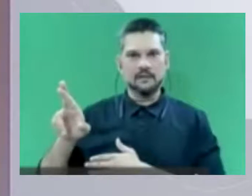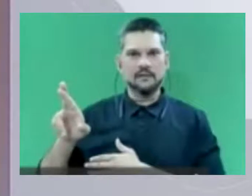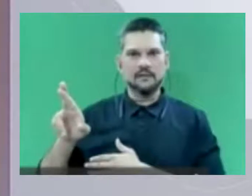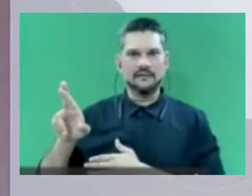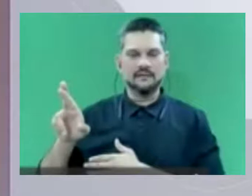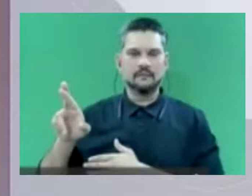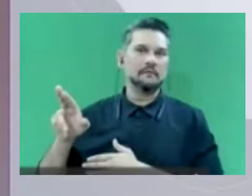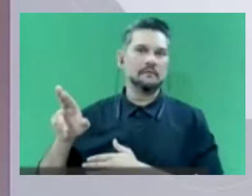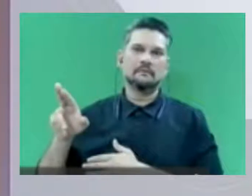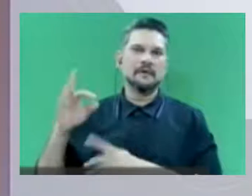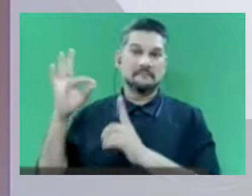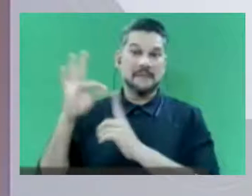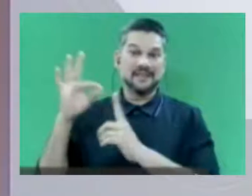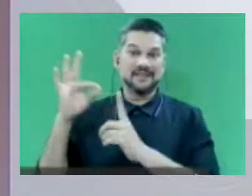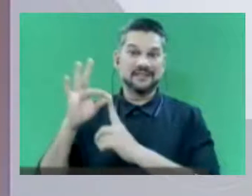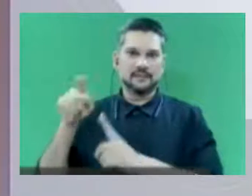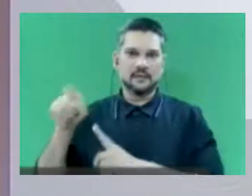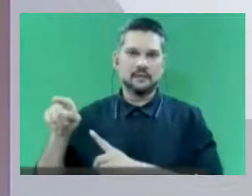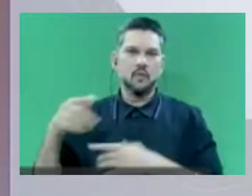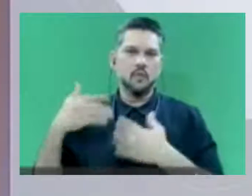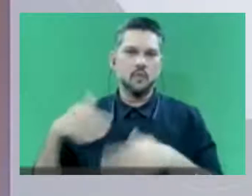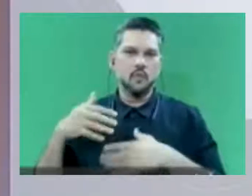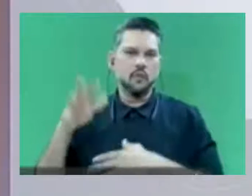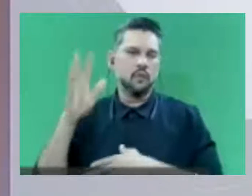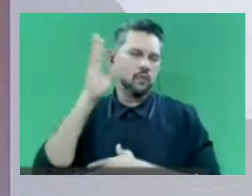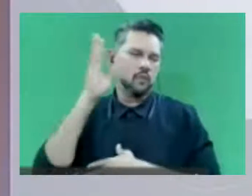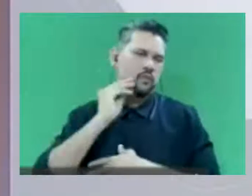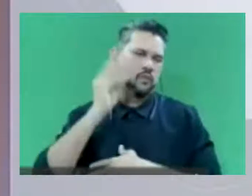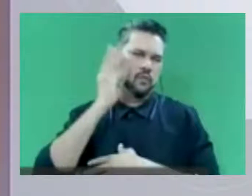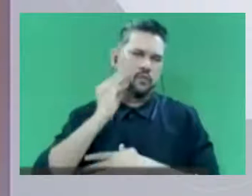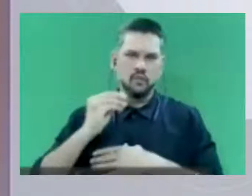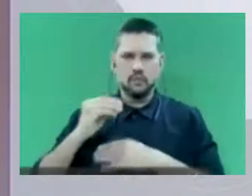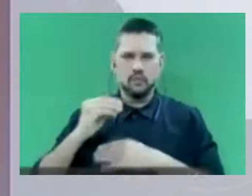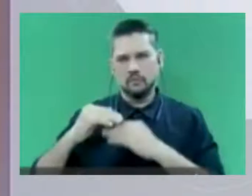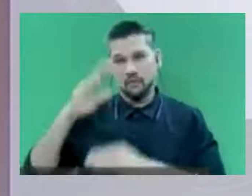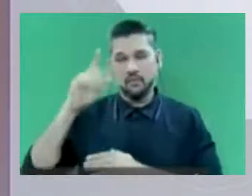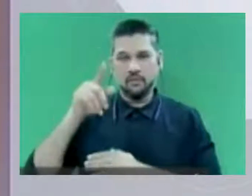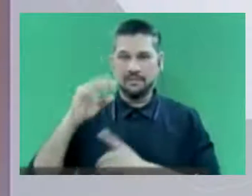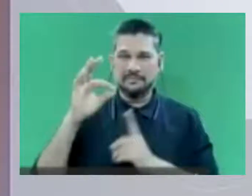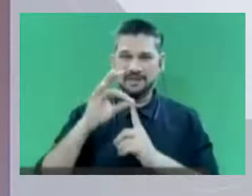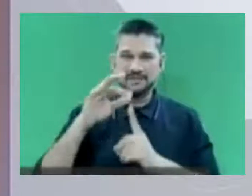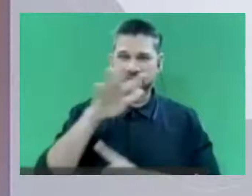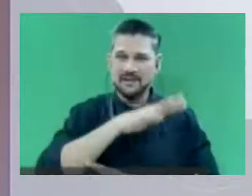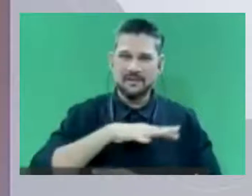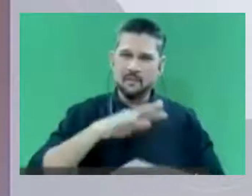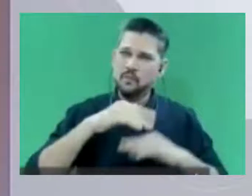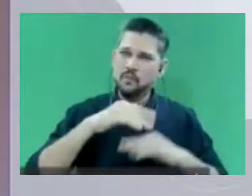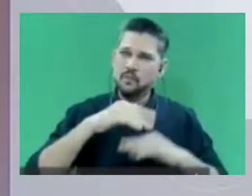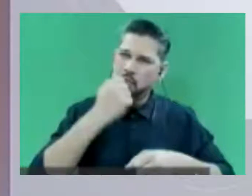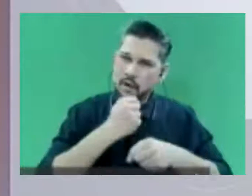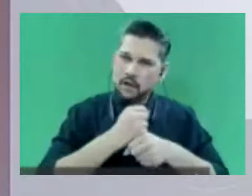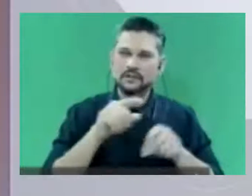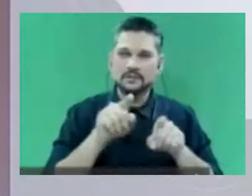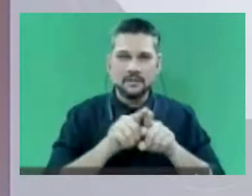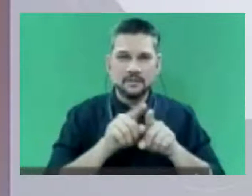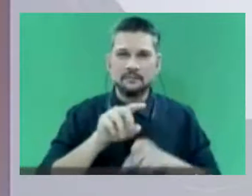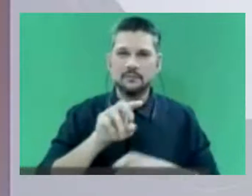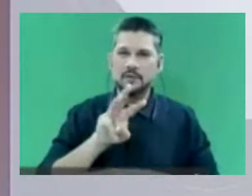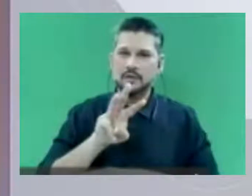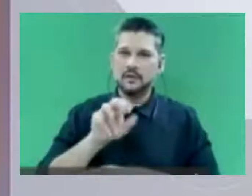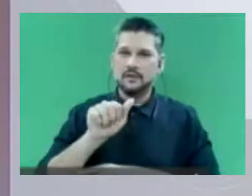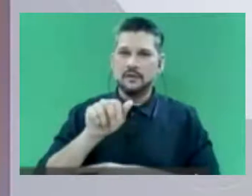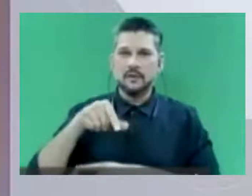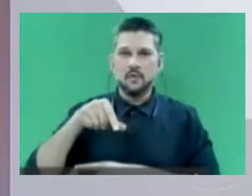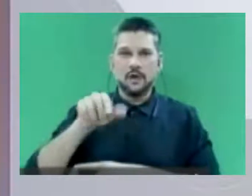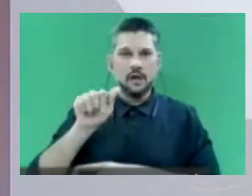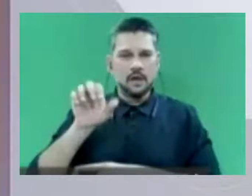great expert, and he's been doing so much in Pakistan, and he's working closely with Wakas and everyone in Pakistan. So I